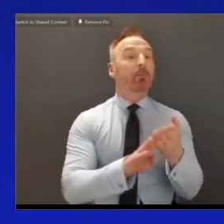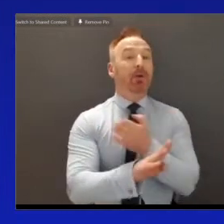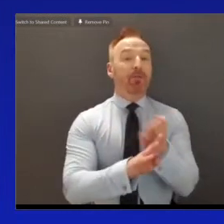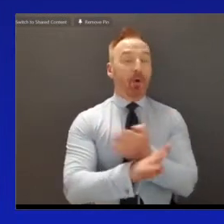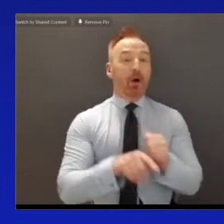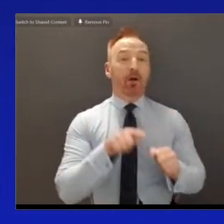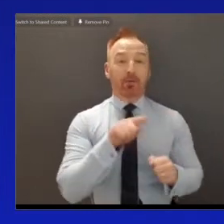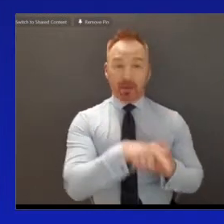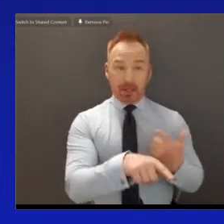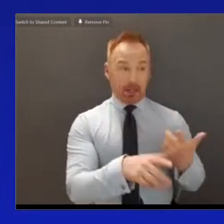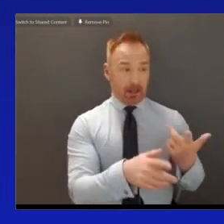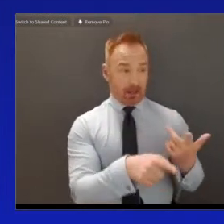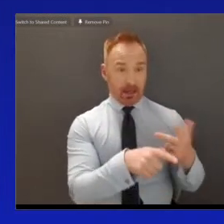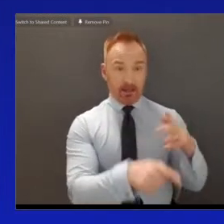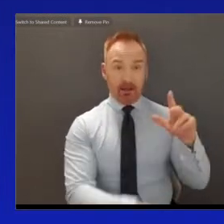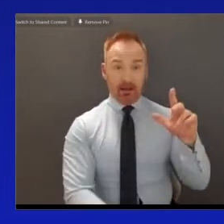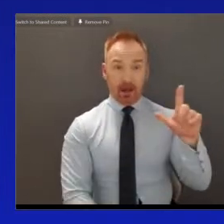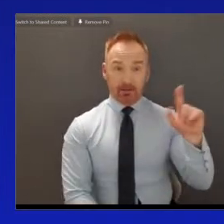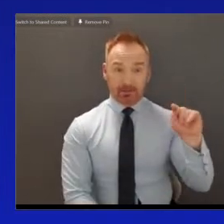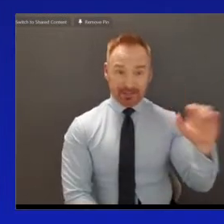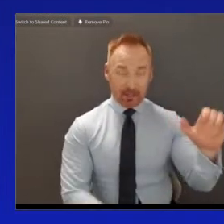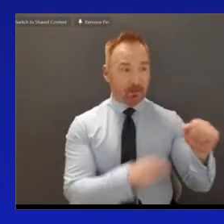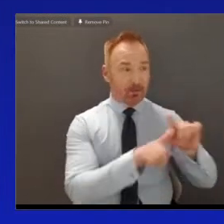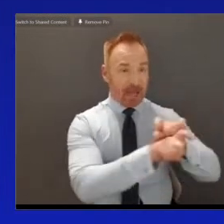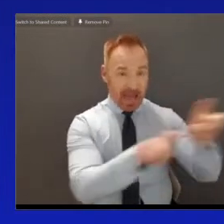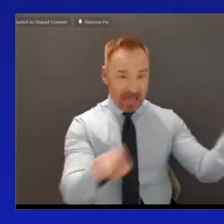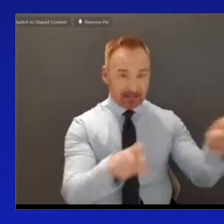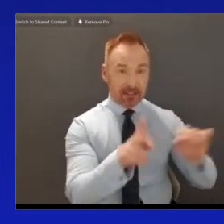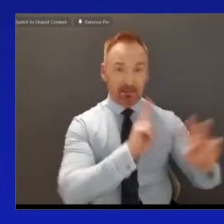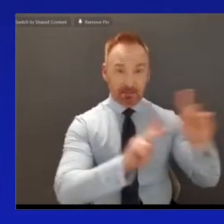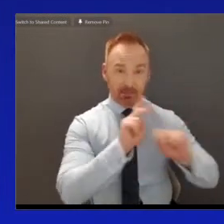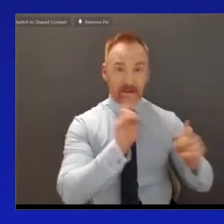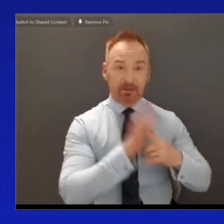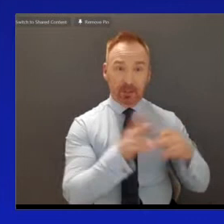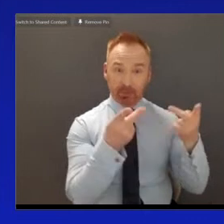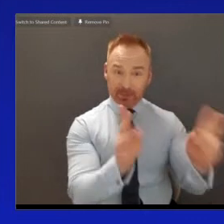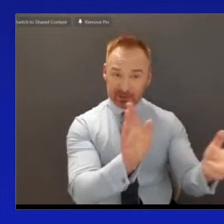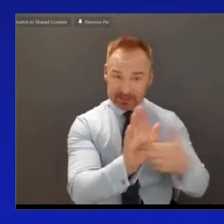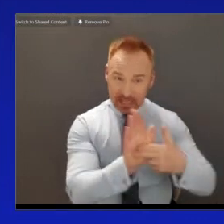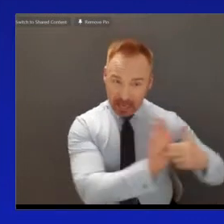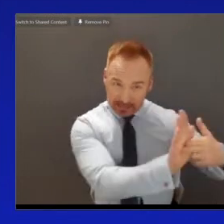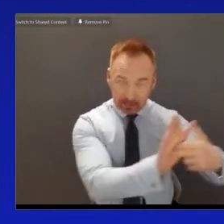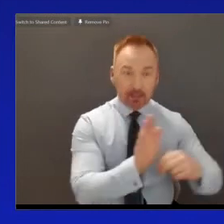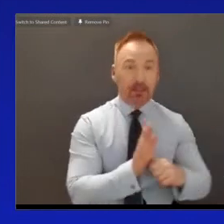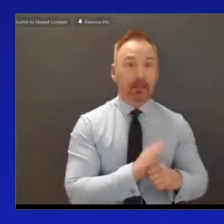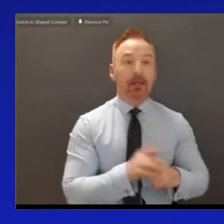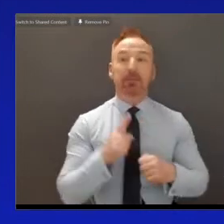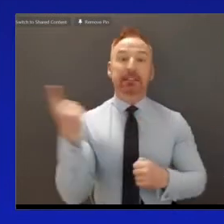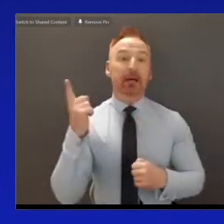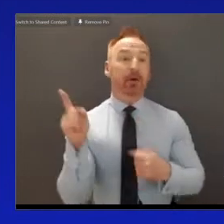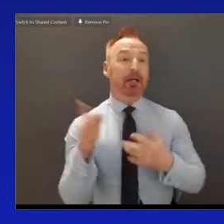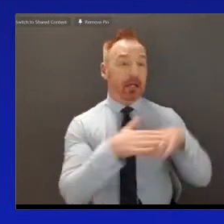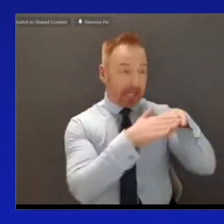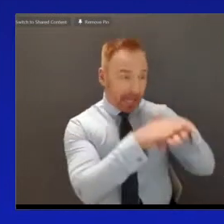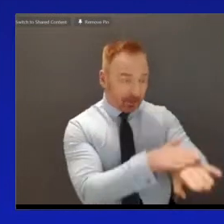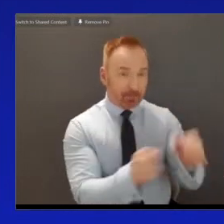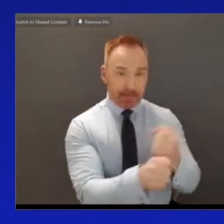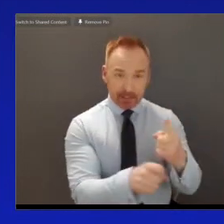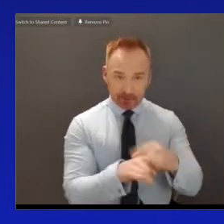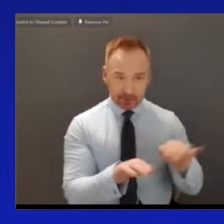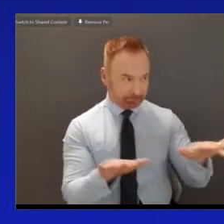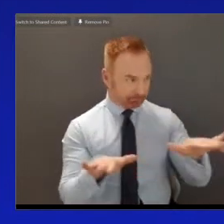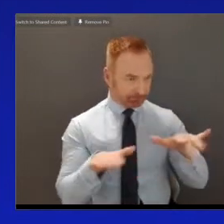their consents. Also, a team has to go on site to check and make sure all the safety measures are in place. Then we